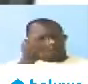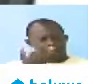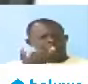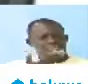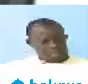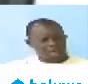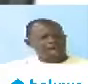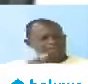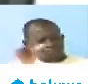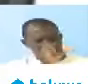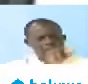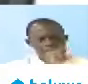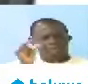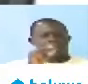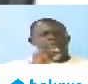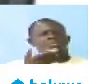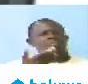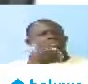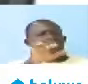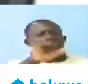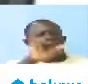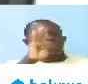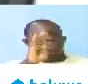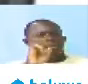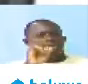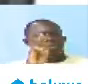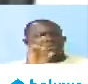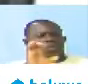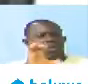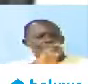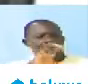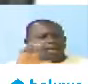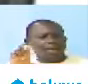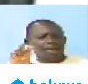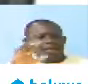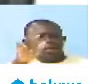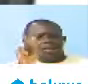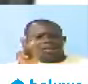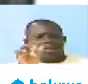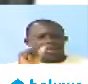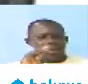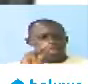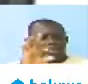Yes, I have another name which is Abubakar Kanteh.